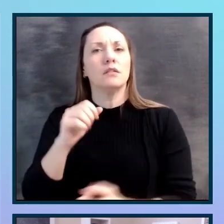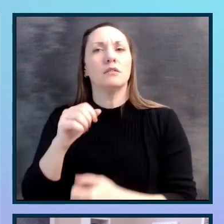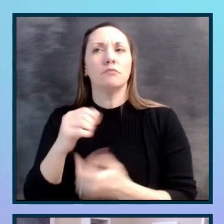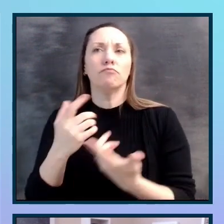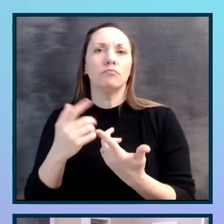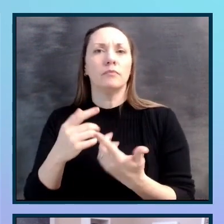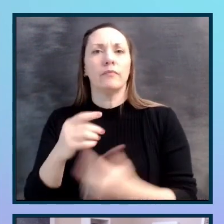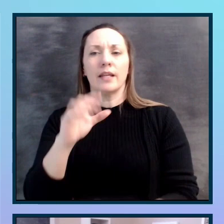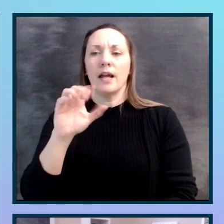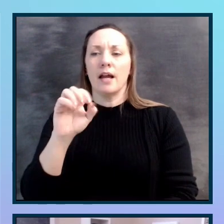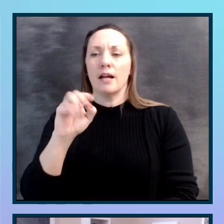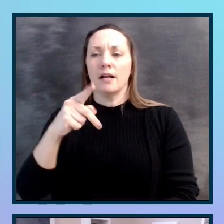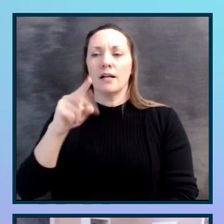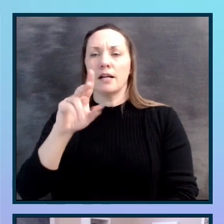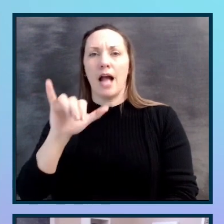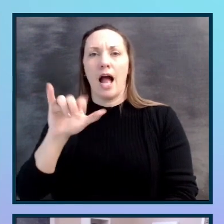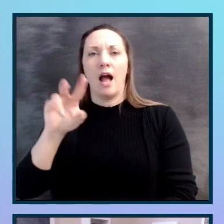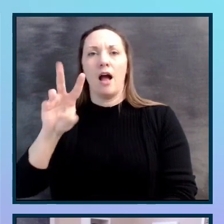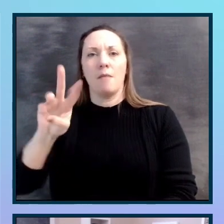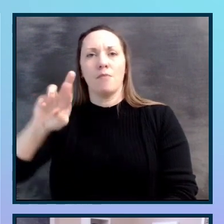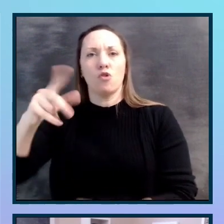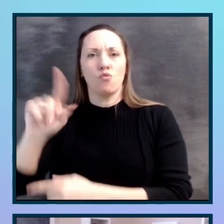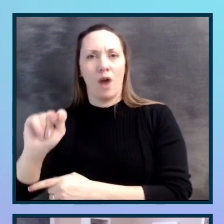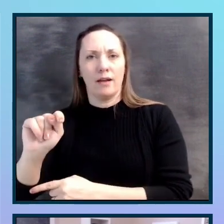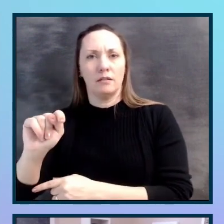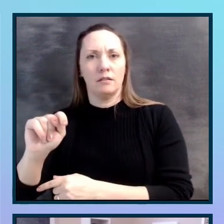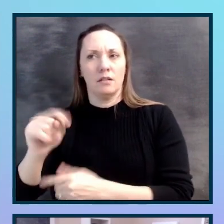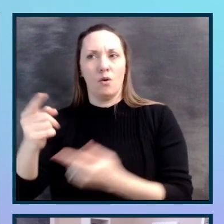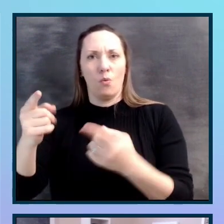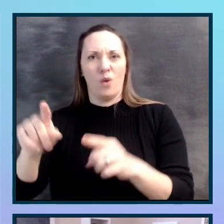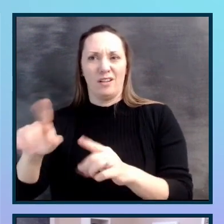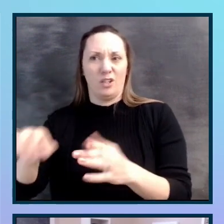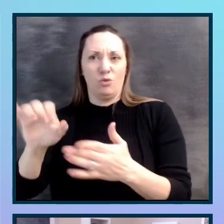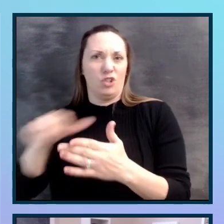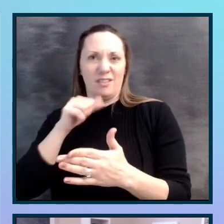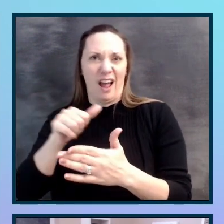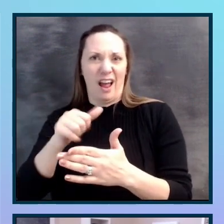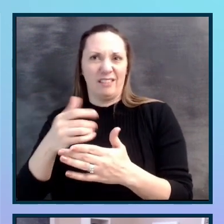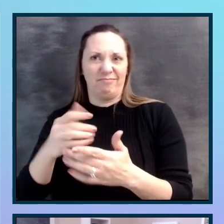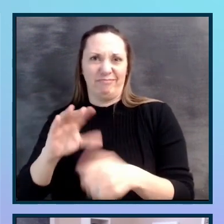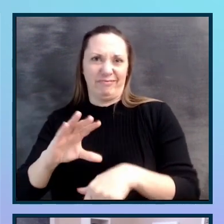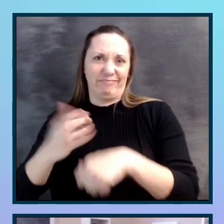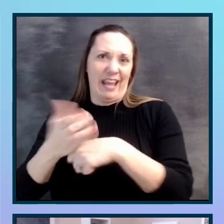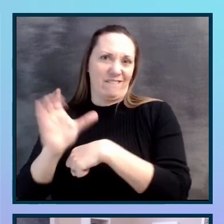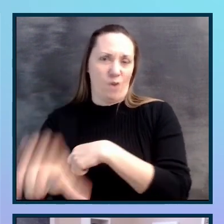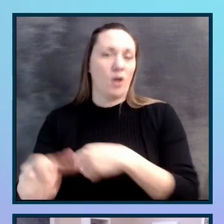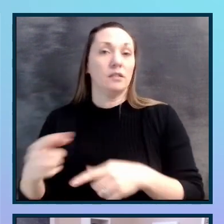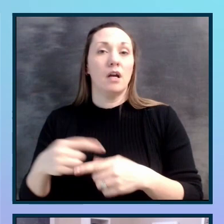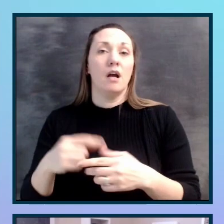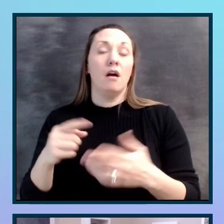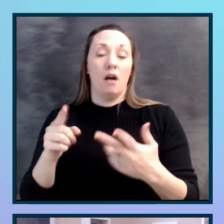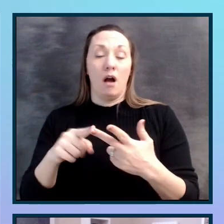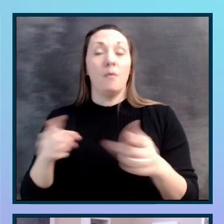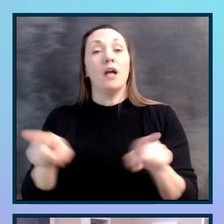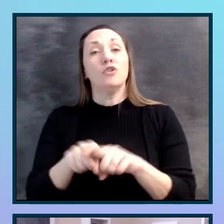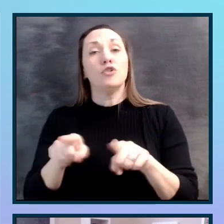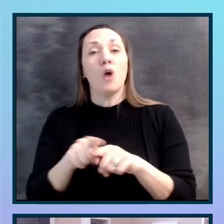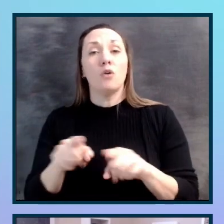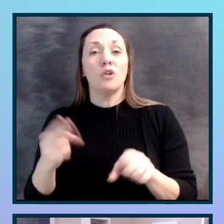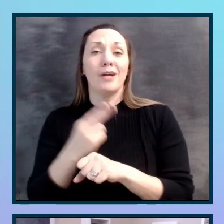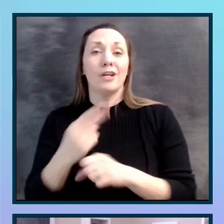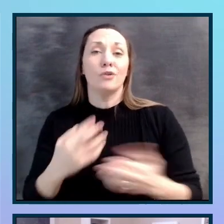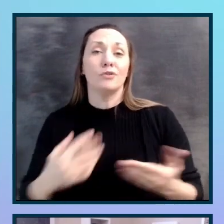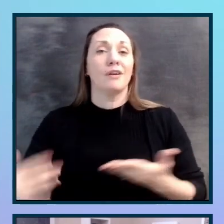great, in ways that shouldn't be, that shouldn't perhaps be enforced? And it's being used to collect all kinds of data about us, just